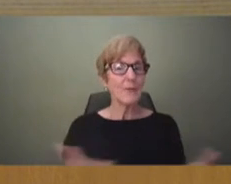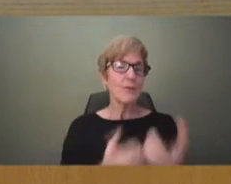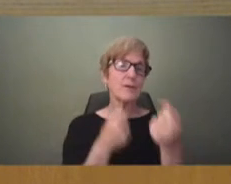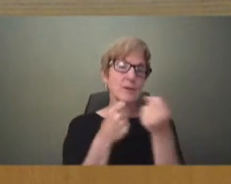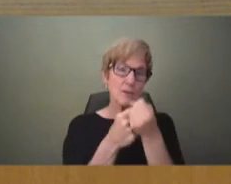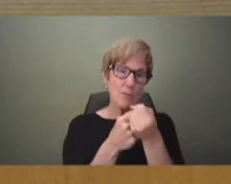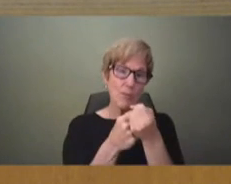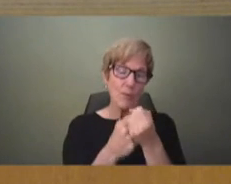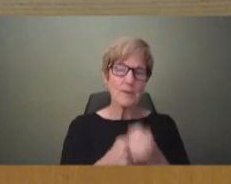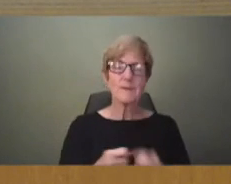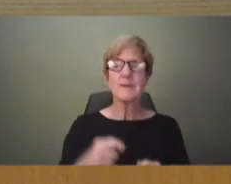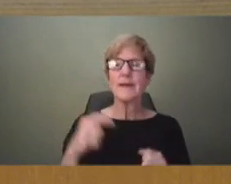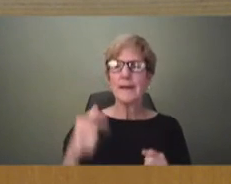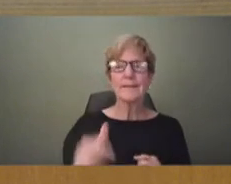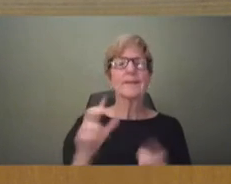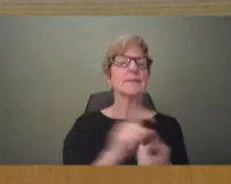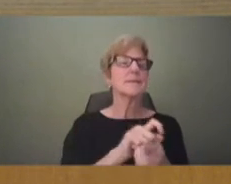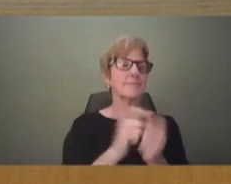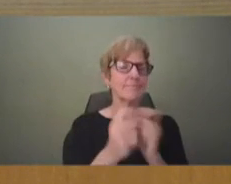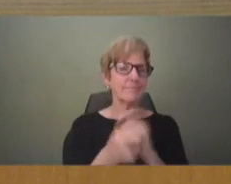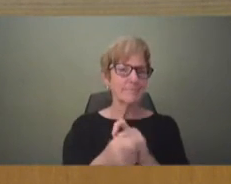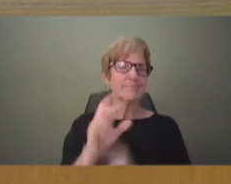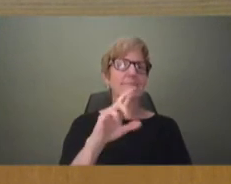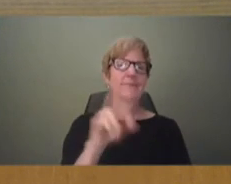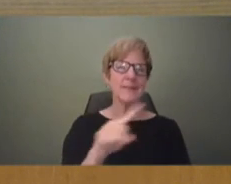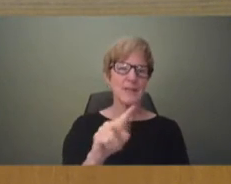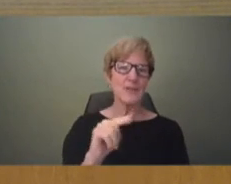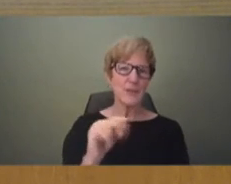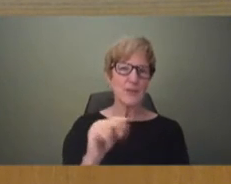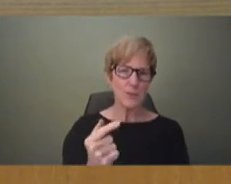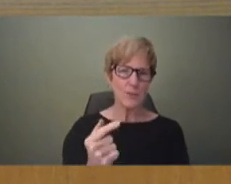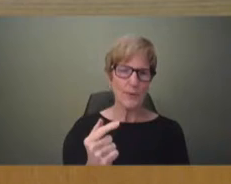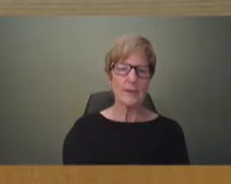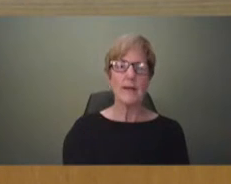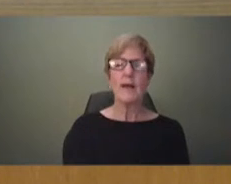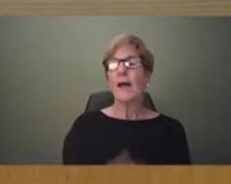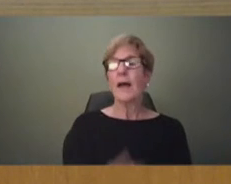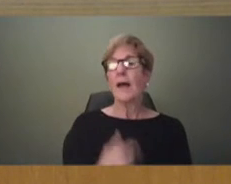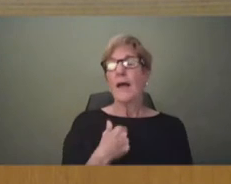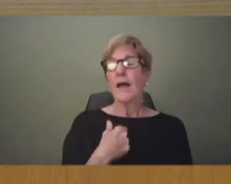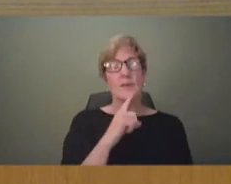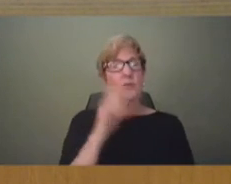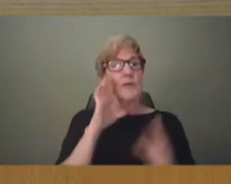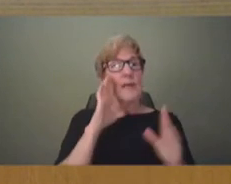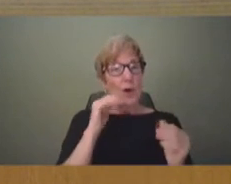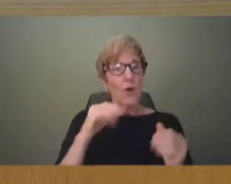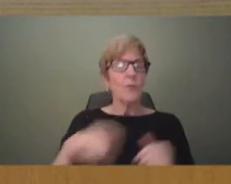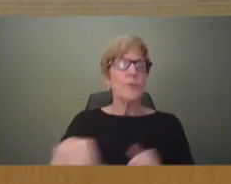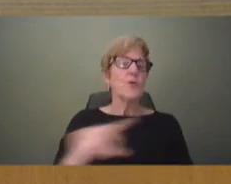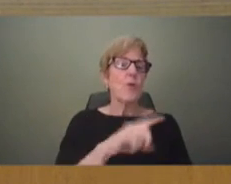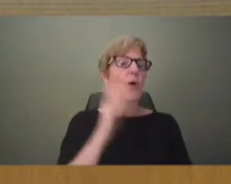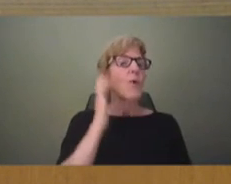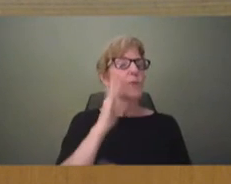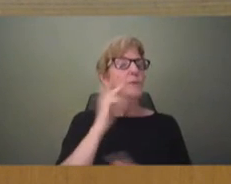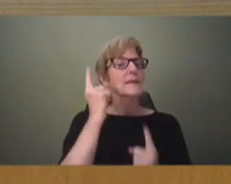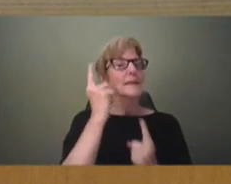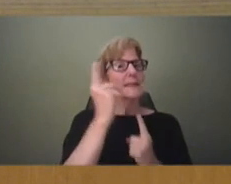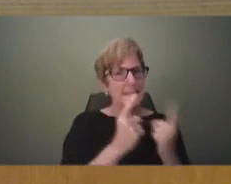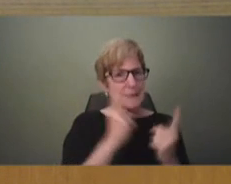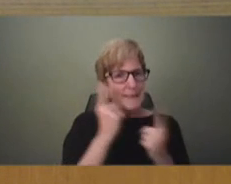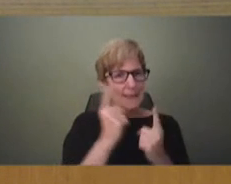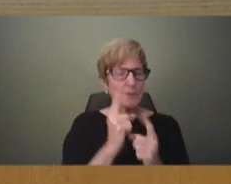of this resoning process I truly hope you all will consider passing this